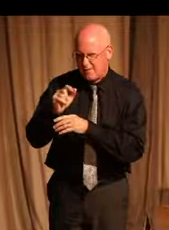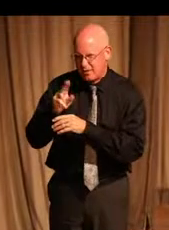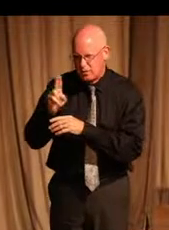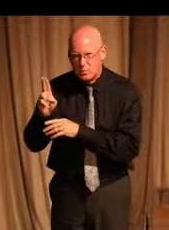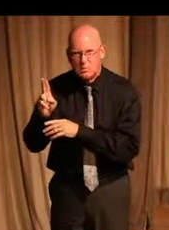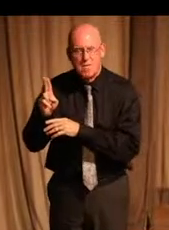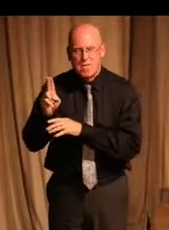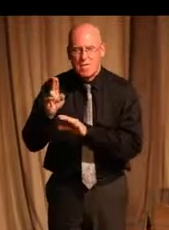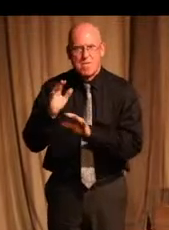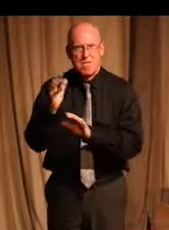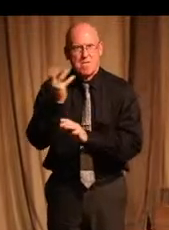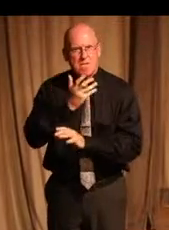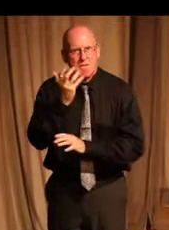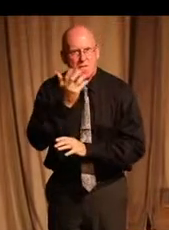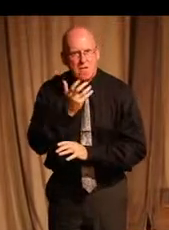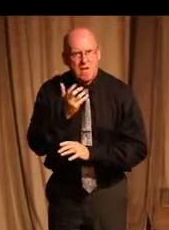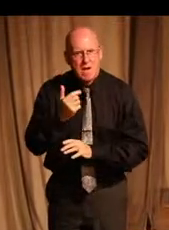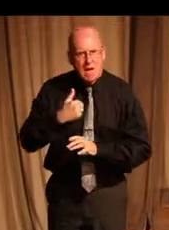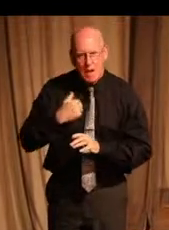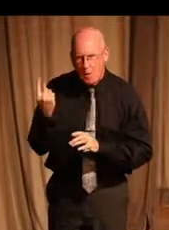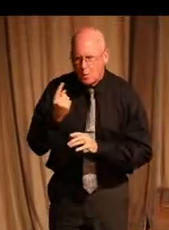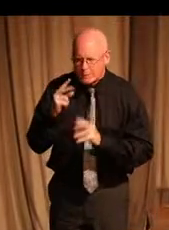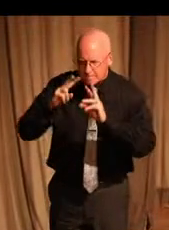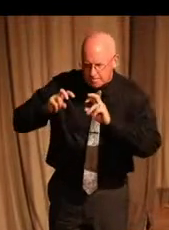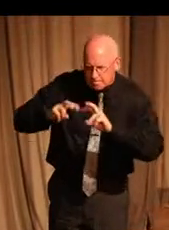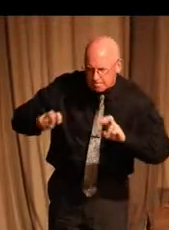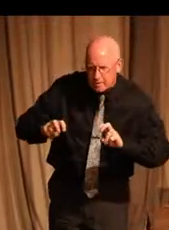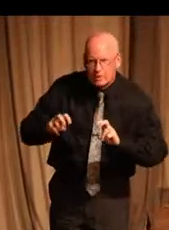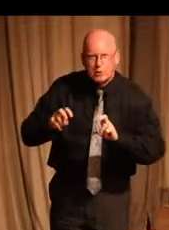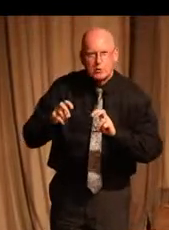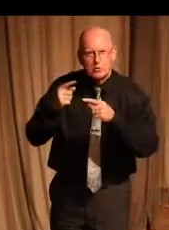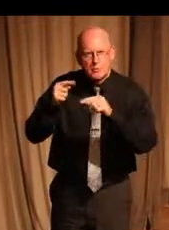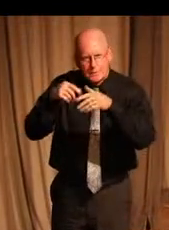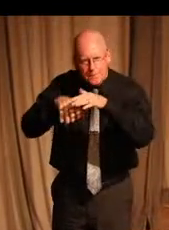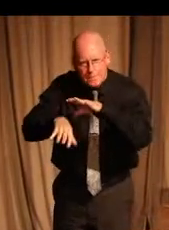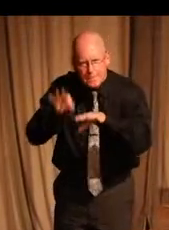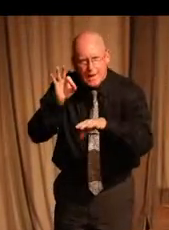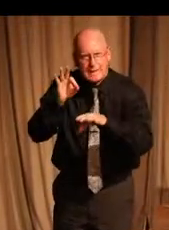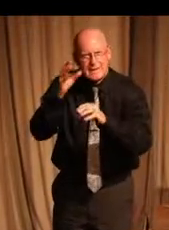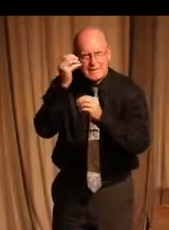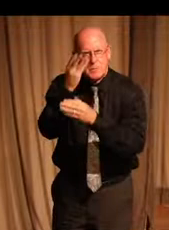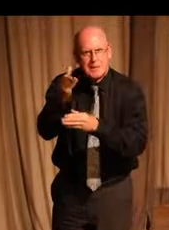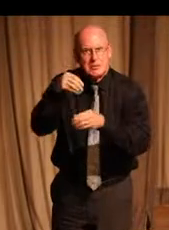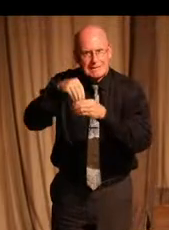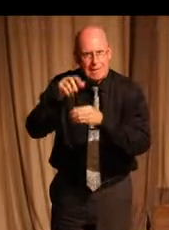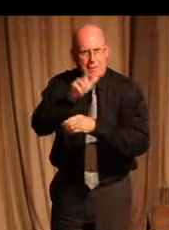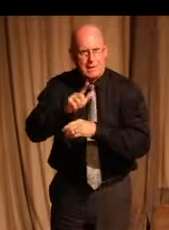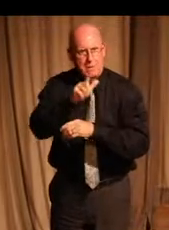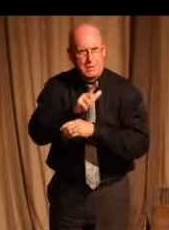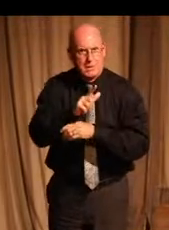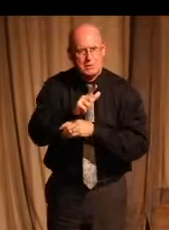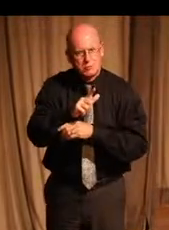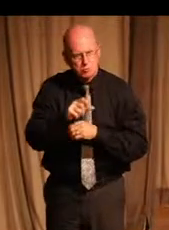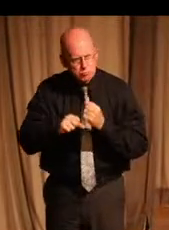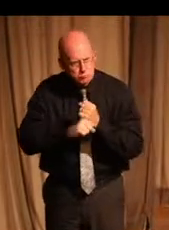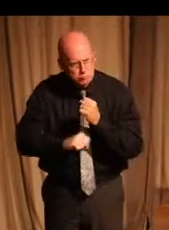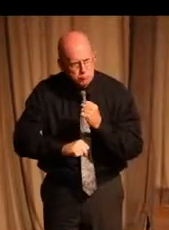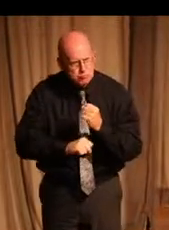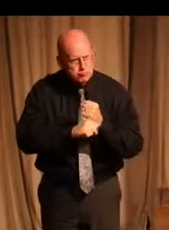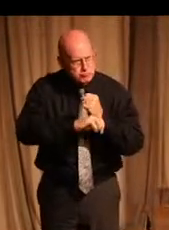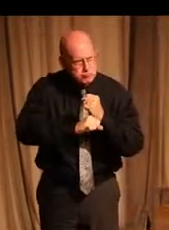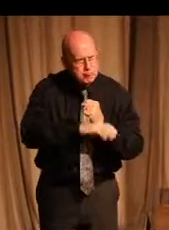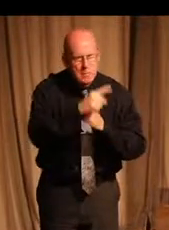digging through the academic libraries in Miami to liberate the information about Black people, because I don't think the only people who